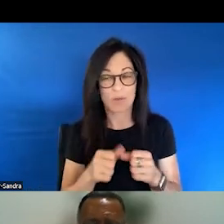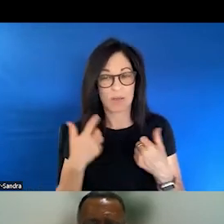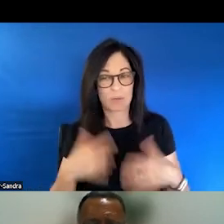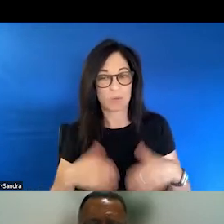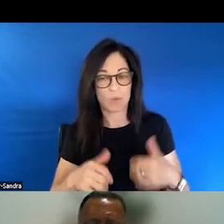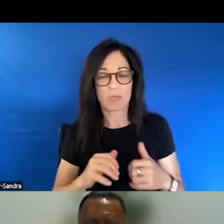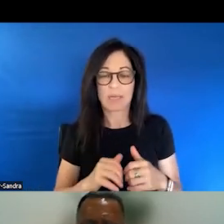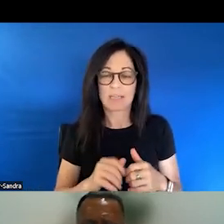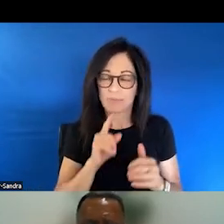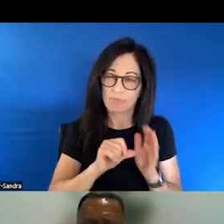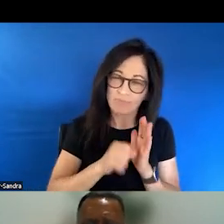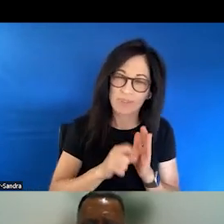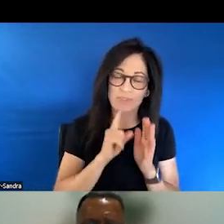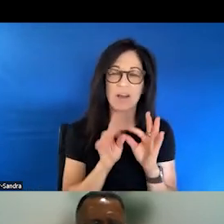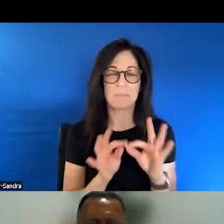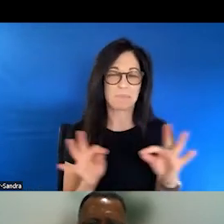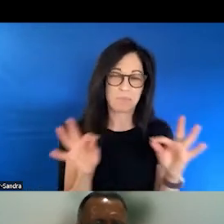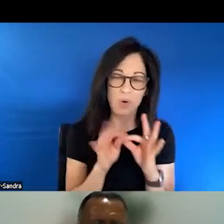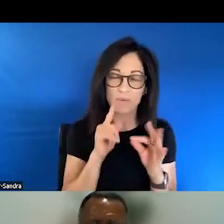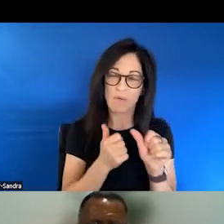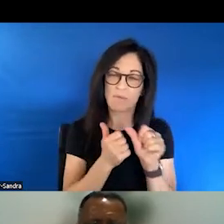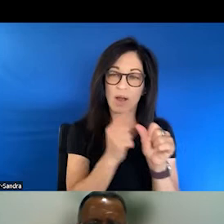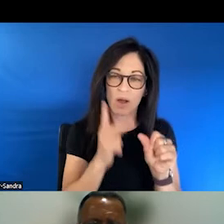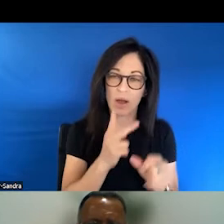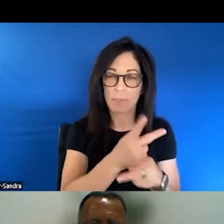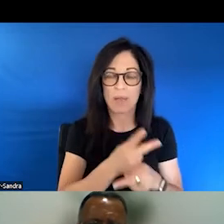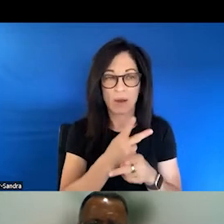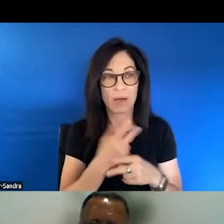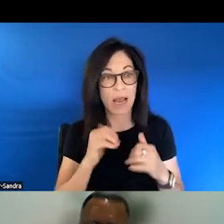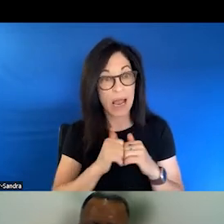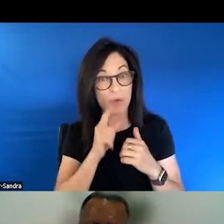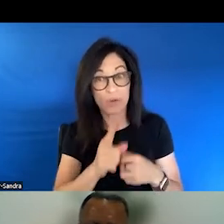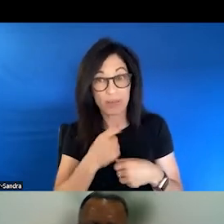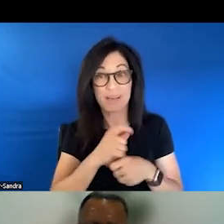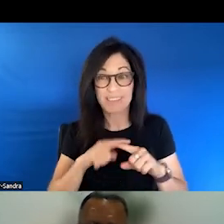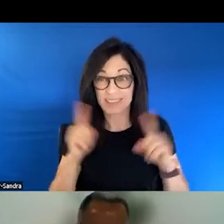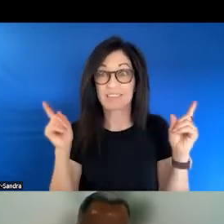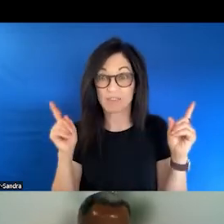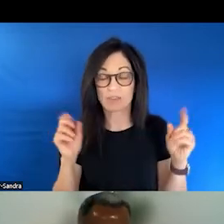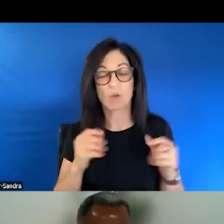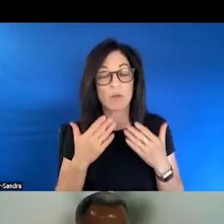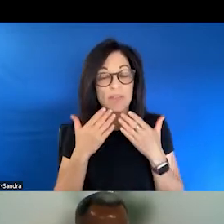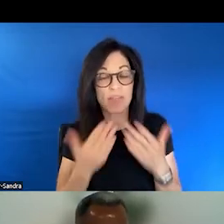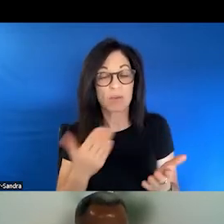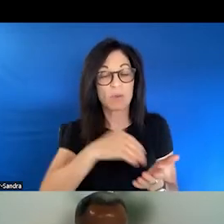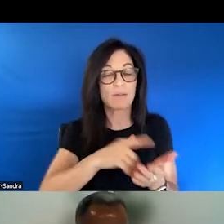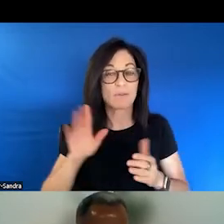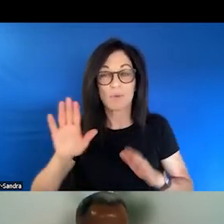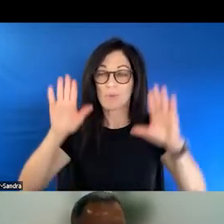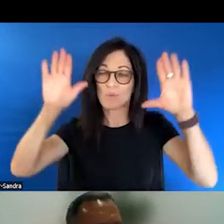it is on the follow-up care and how much that really does make a difference in there. So thank you all again for that wonderful